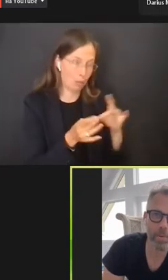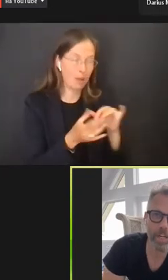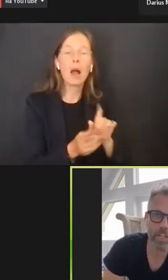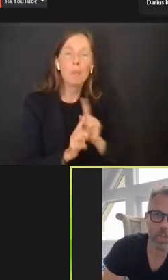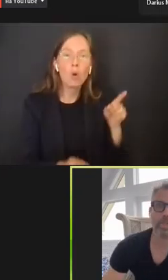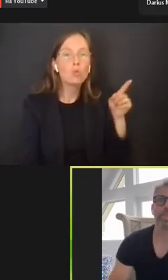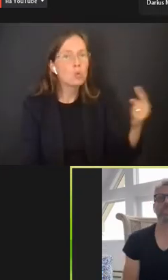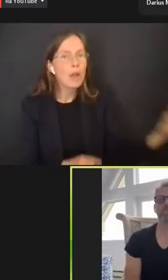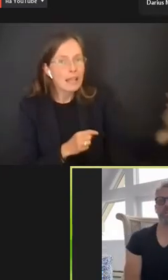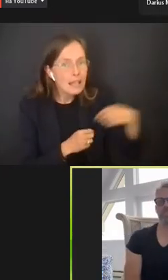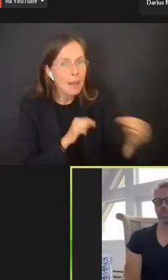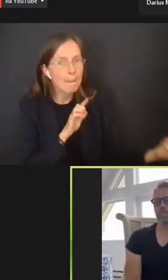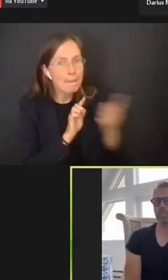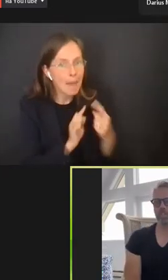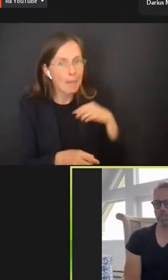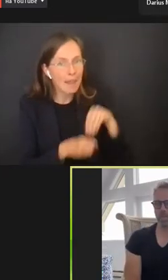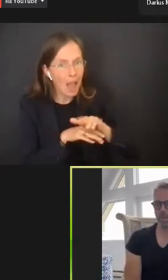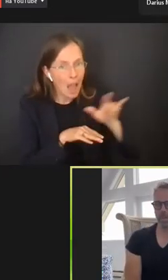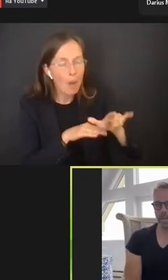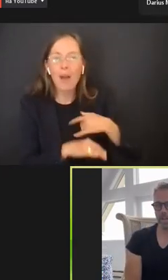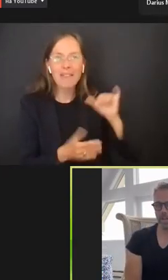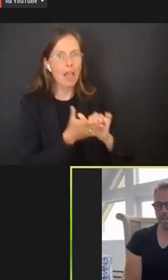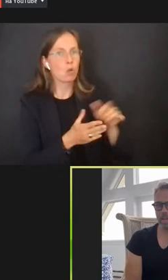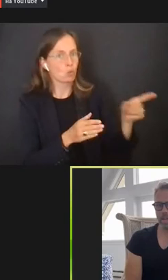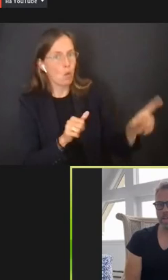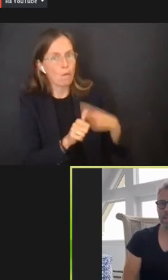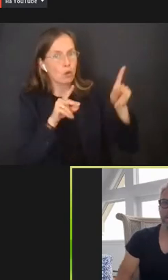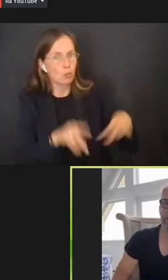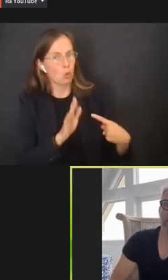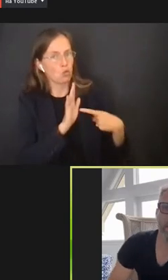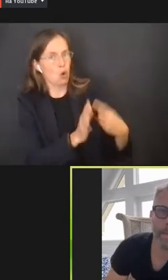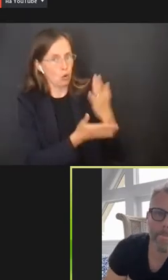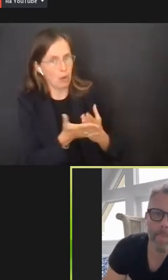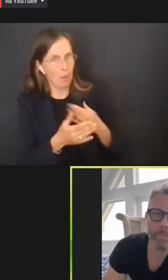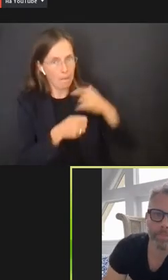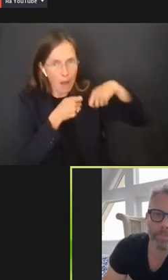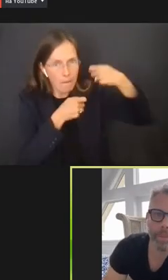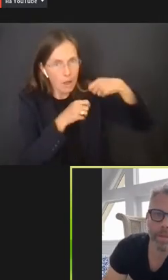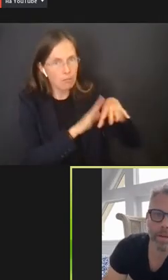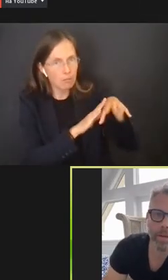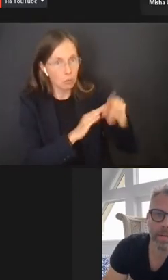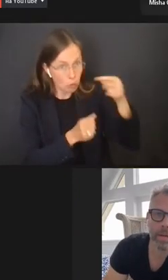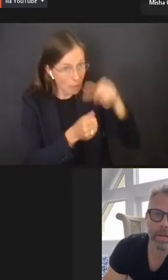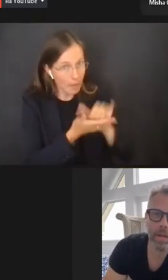the airport, and you were the first person I showed footage to. Do you remember that? No, I have no recollection